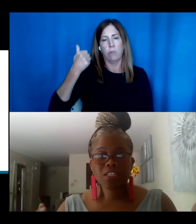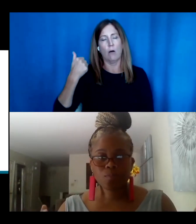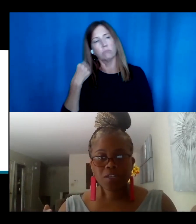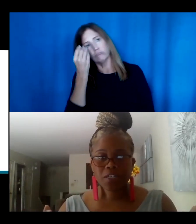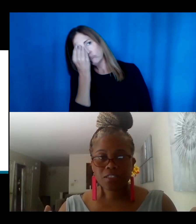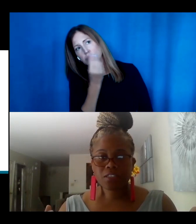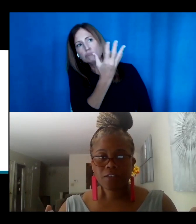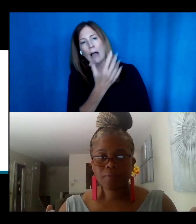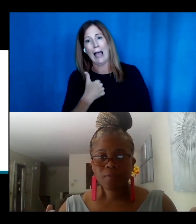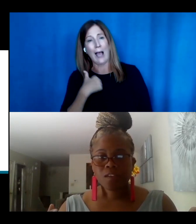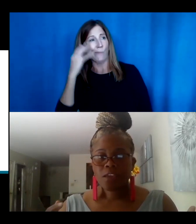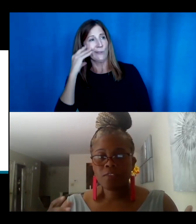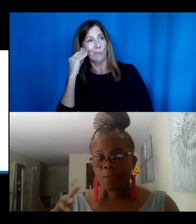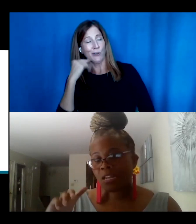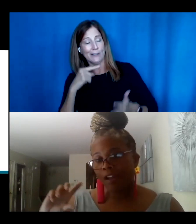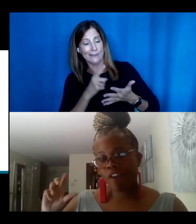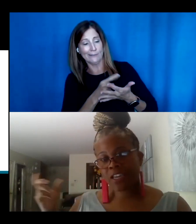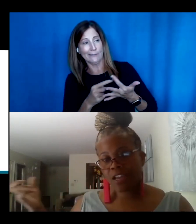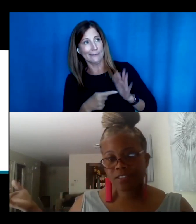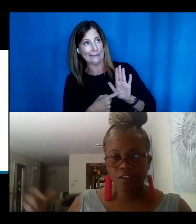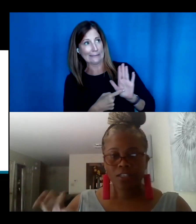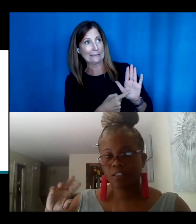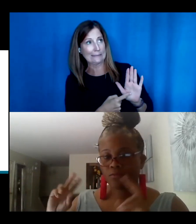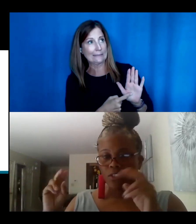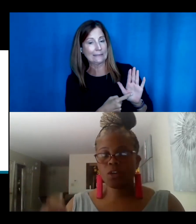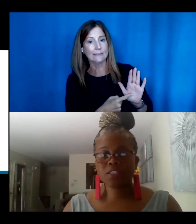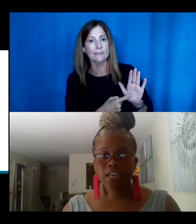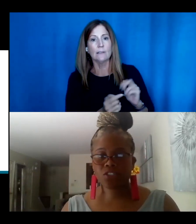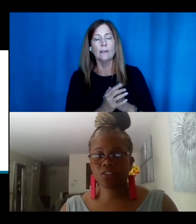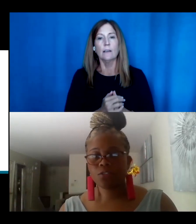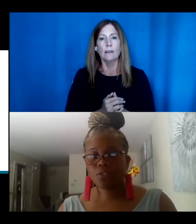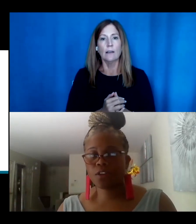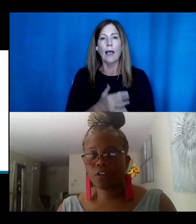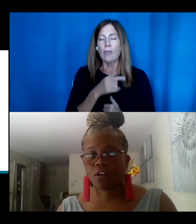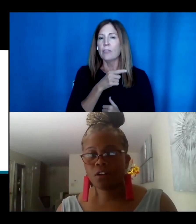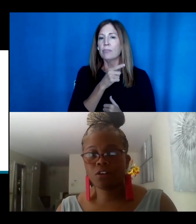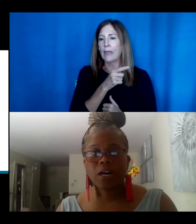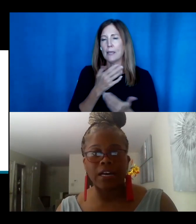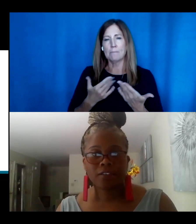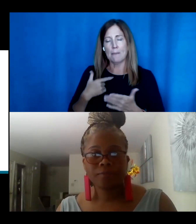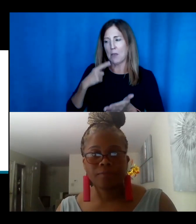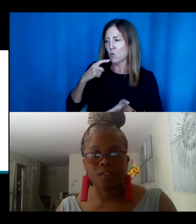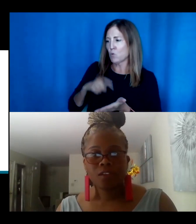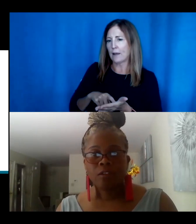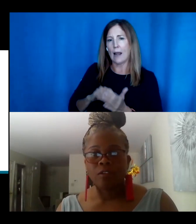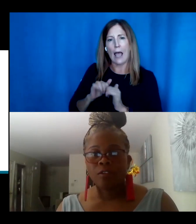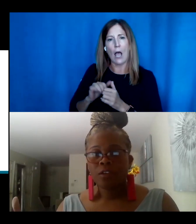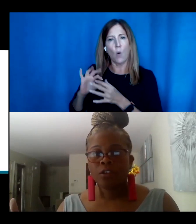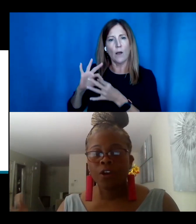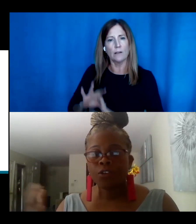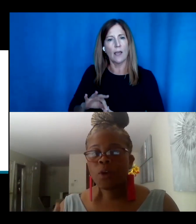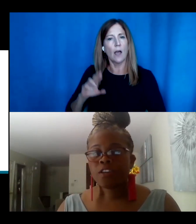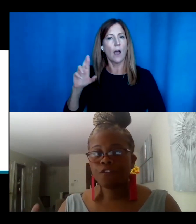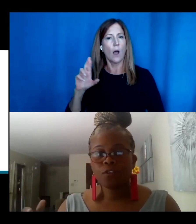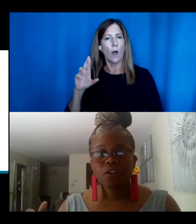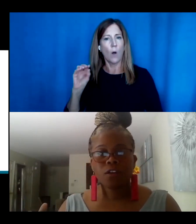I'm experiencing, they may not recognize how it attaches to their ROI.